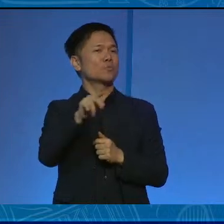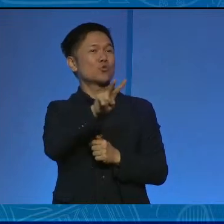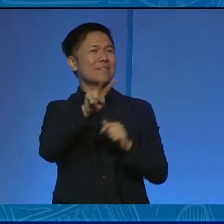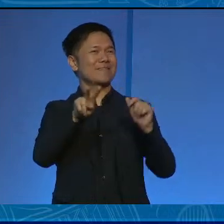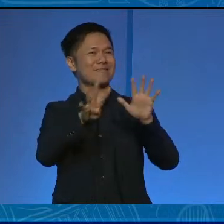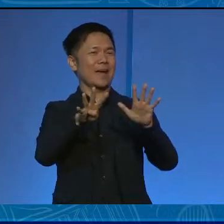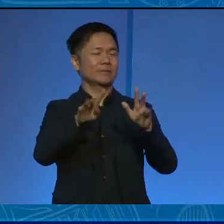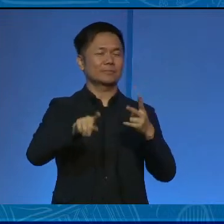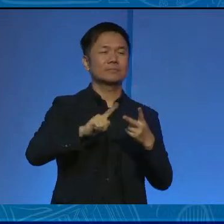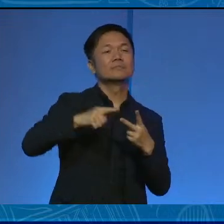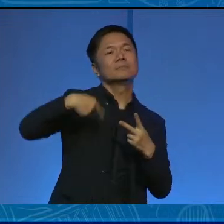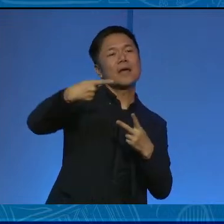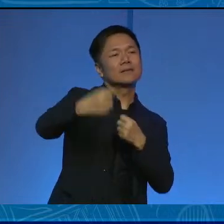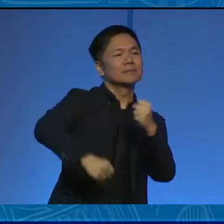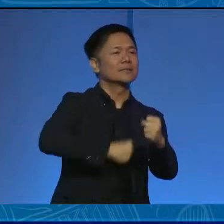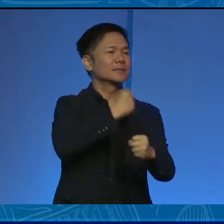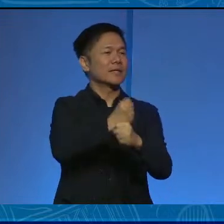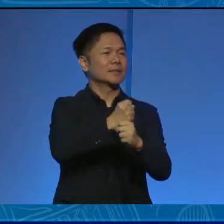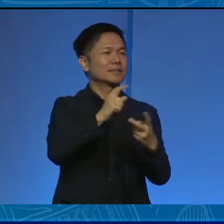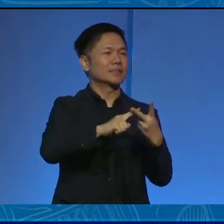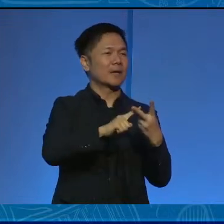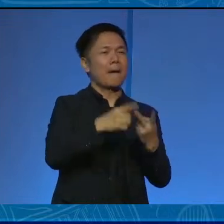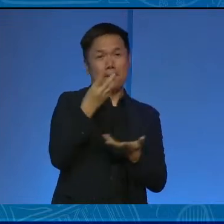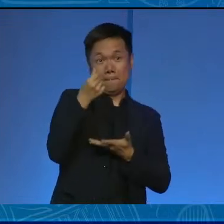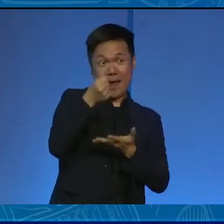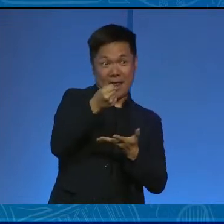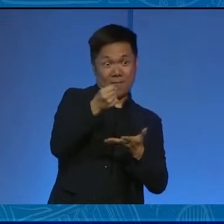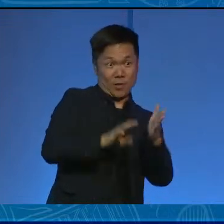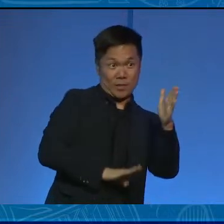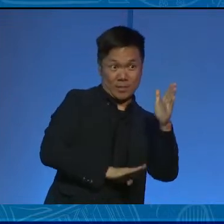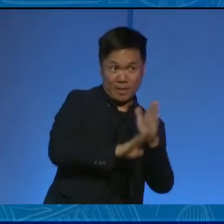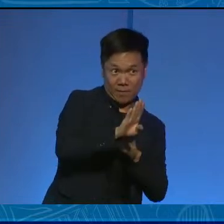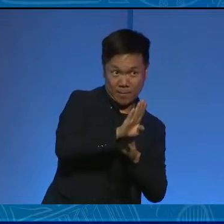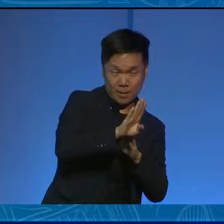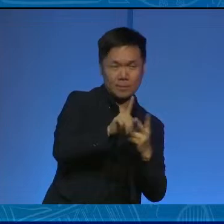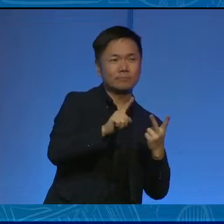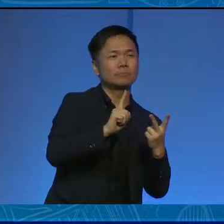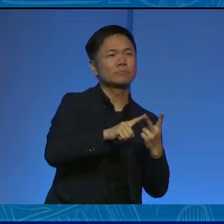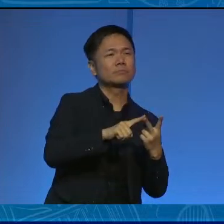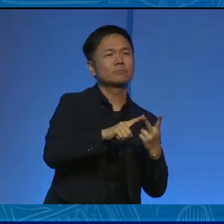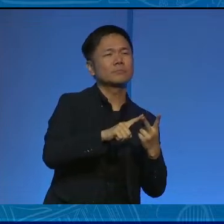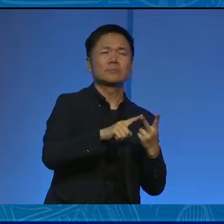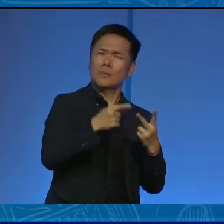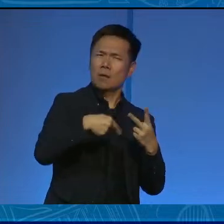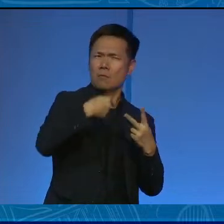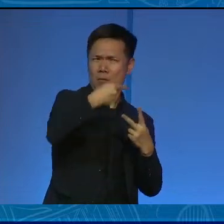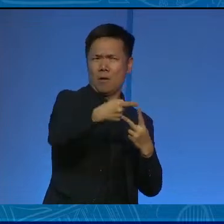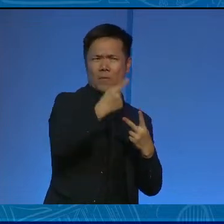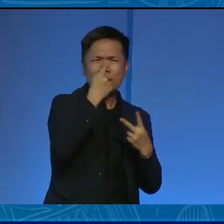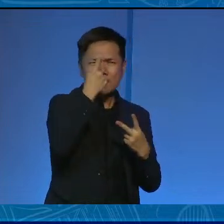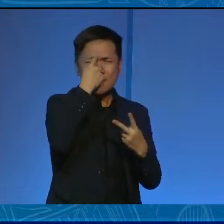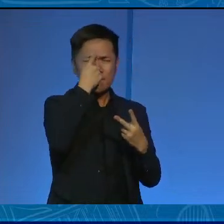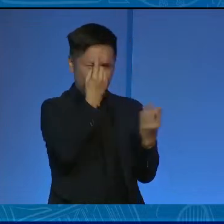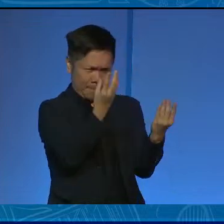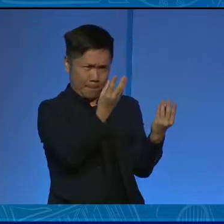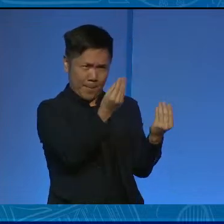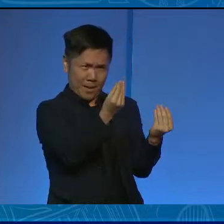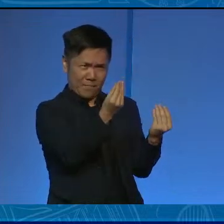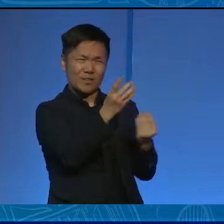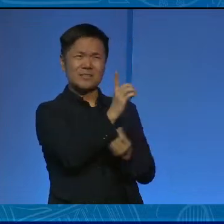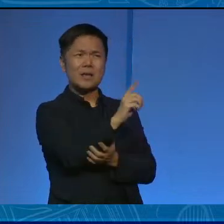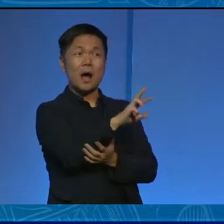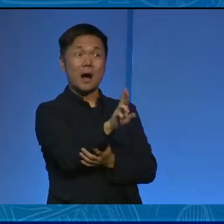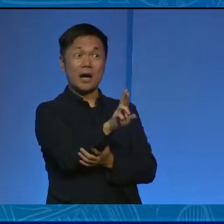there is the International Conference on Financing for Development. Very important that our discussion on financing disaster risk